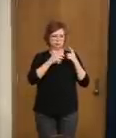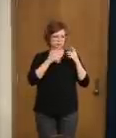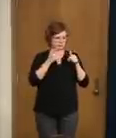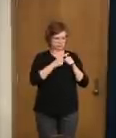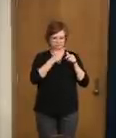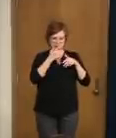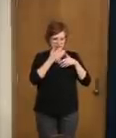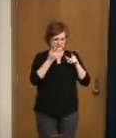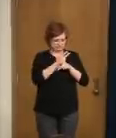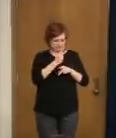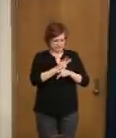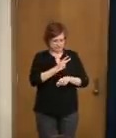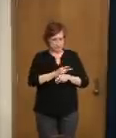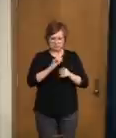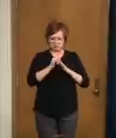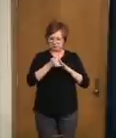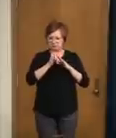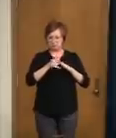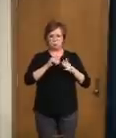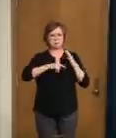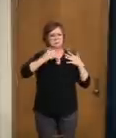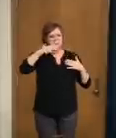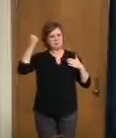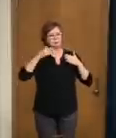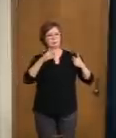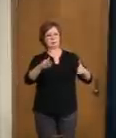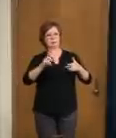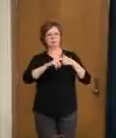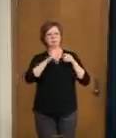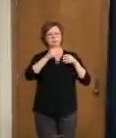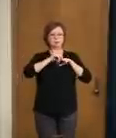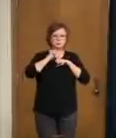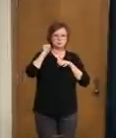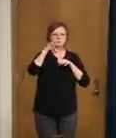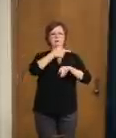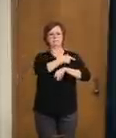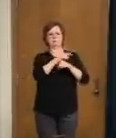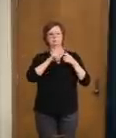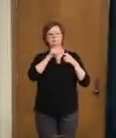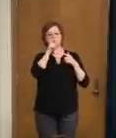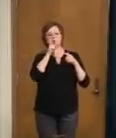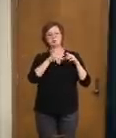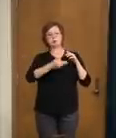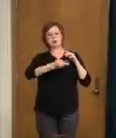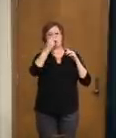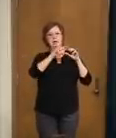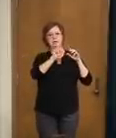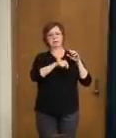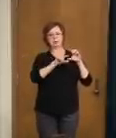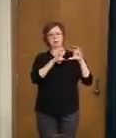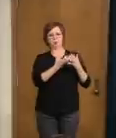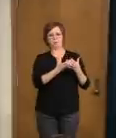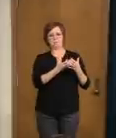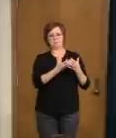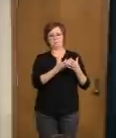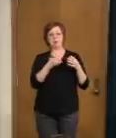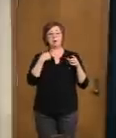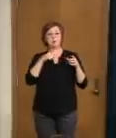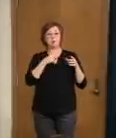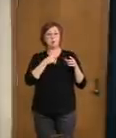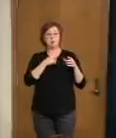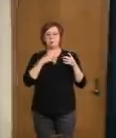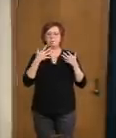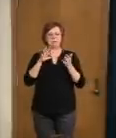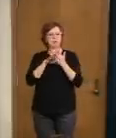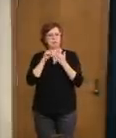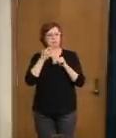and how we would best and most efficiently distribute the vaccine to those of highest need. We're encouraged recently in how we've been able to learn from those early phases,